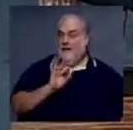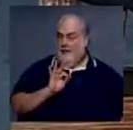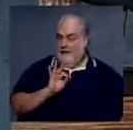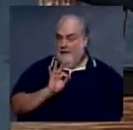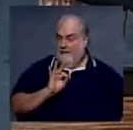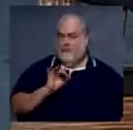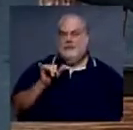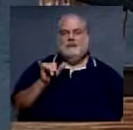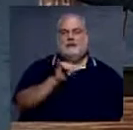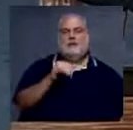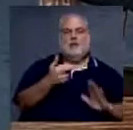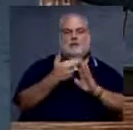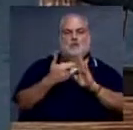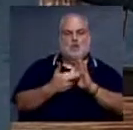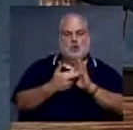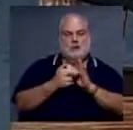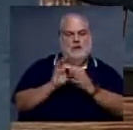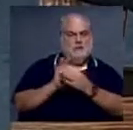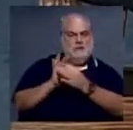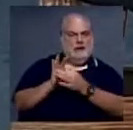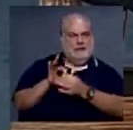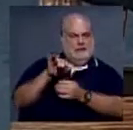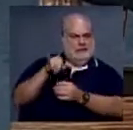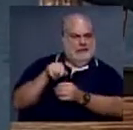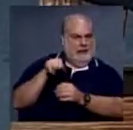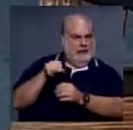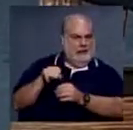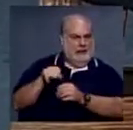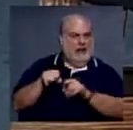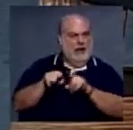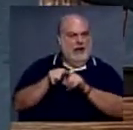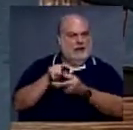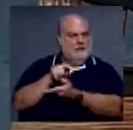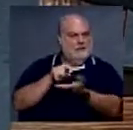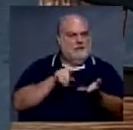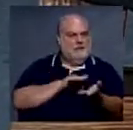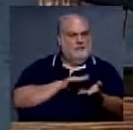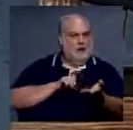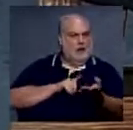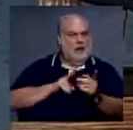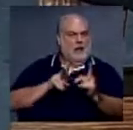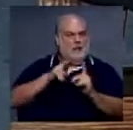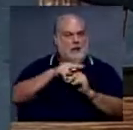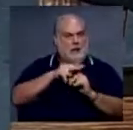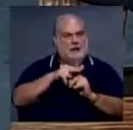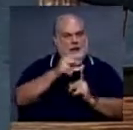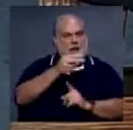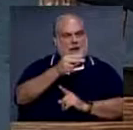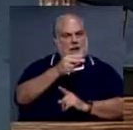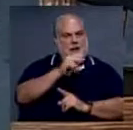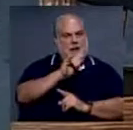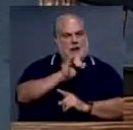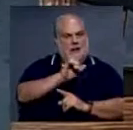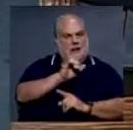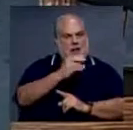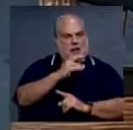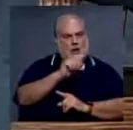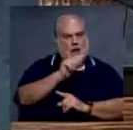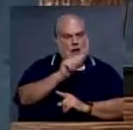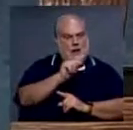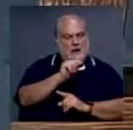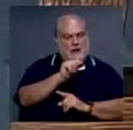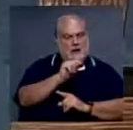same rules were applied to this one as this board found and applied to a Hillcrest ruling in